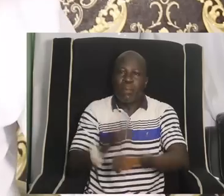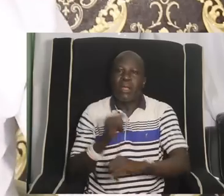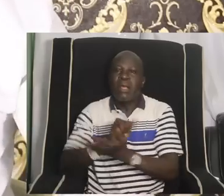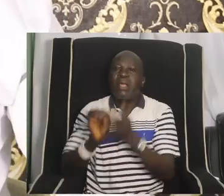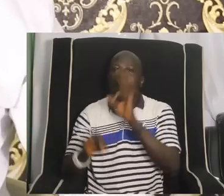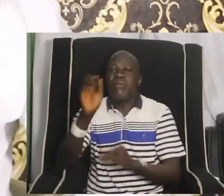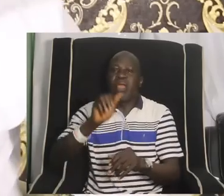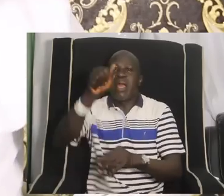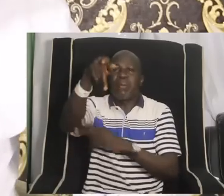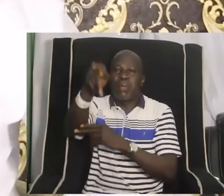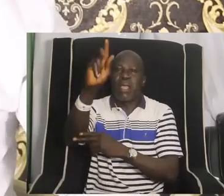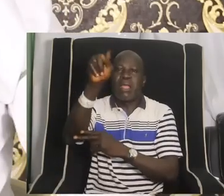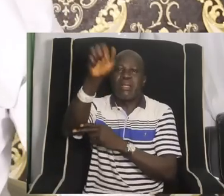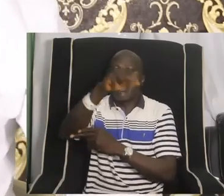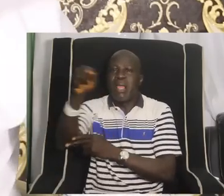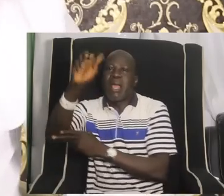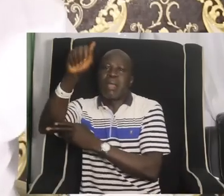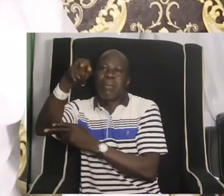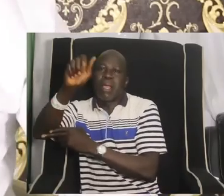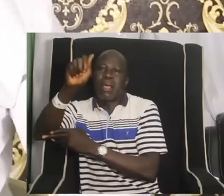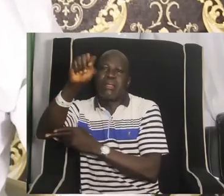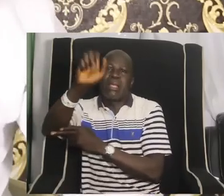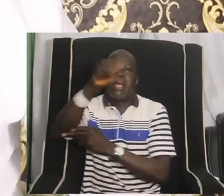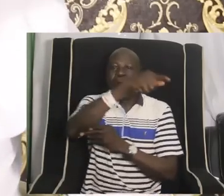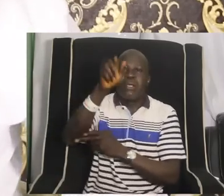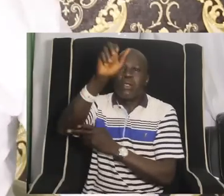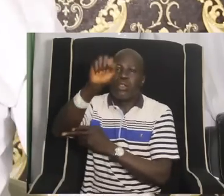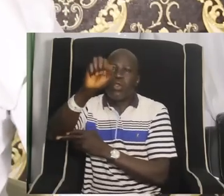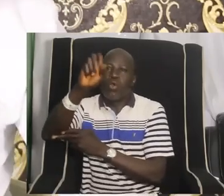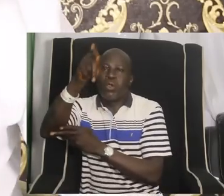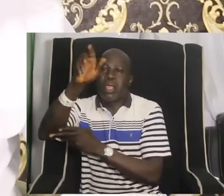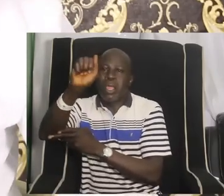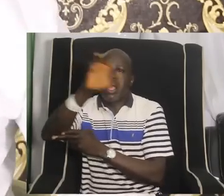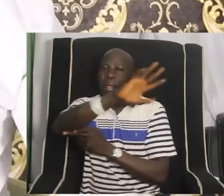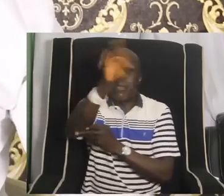To ba wa ni apete. Apata. Soka.